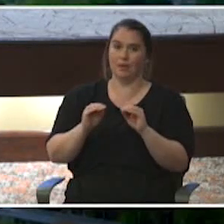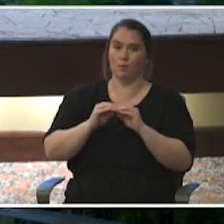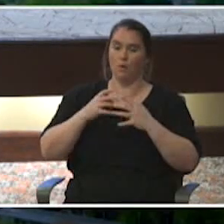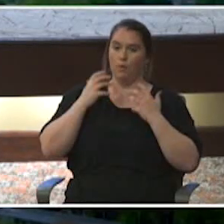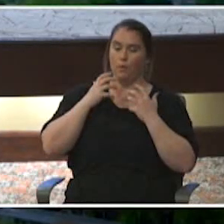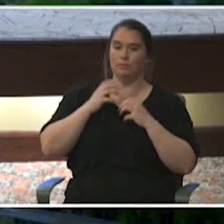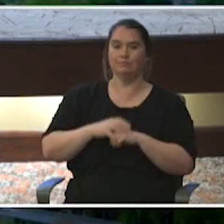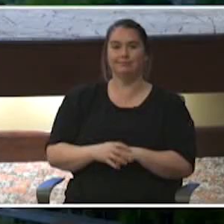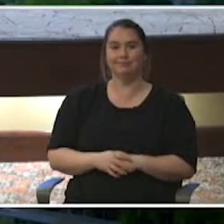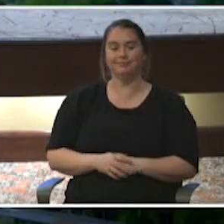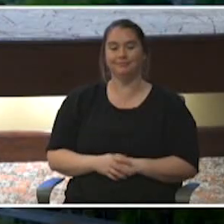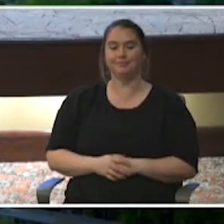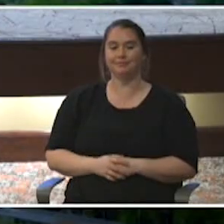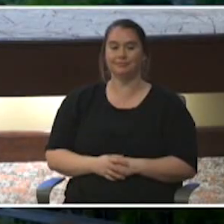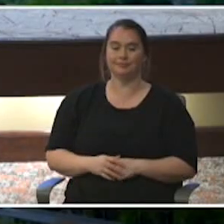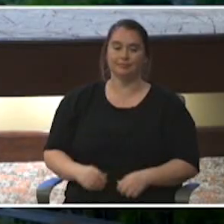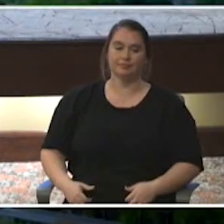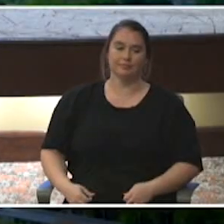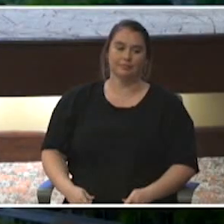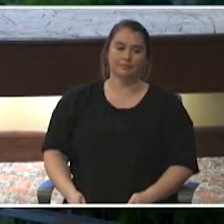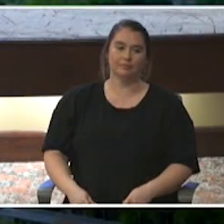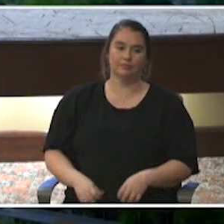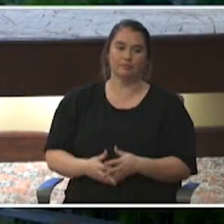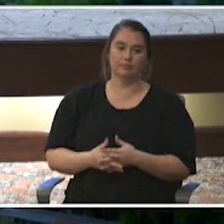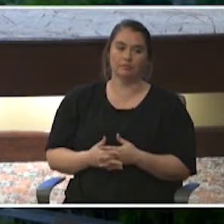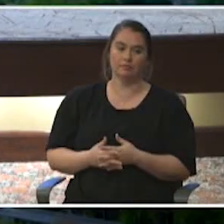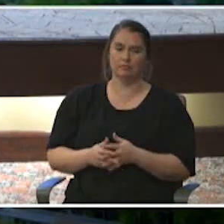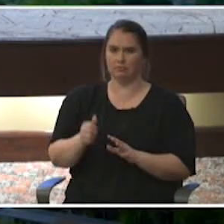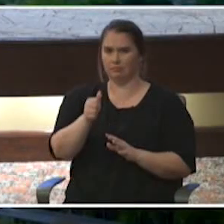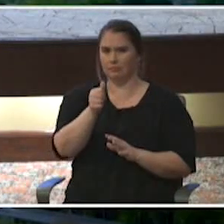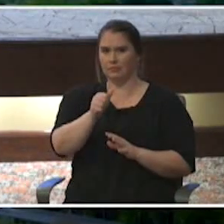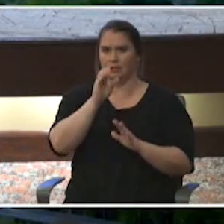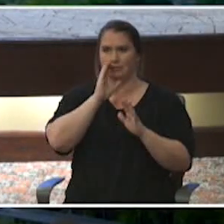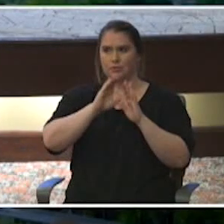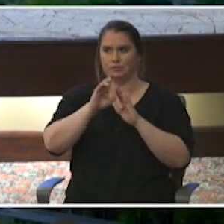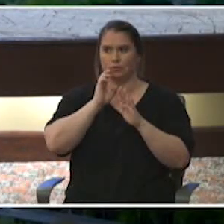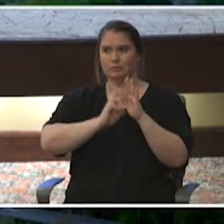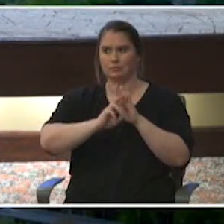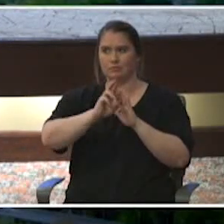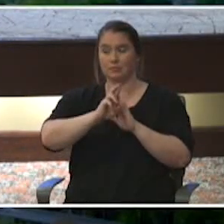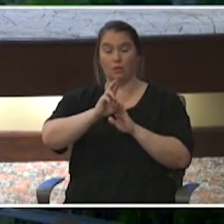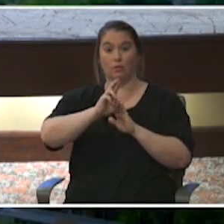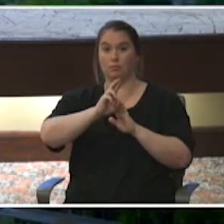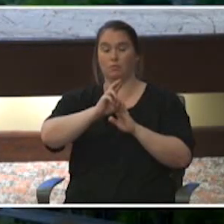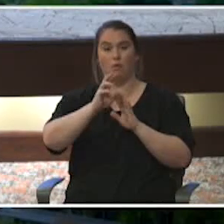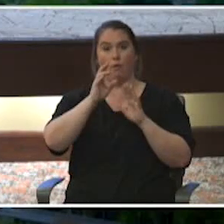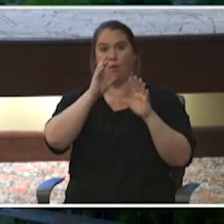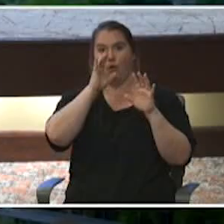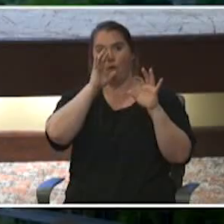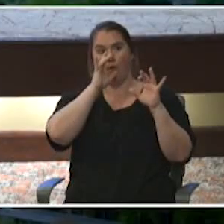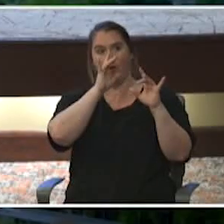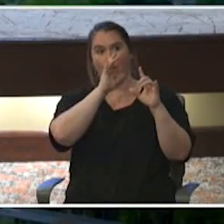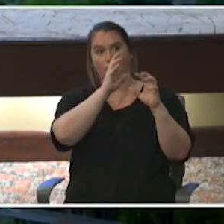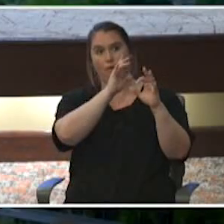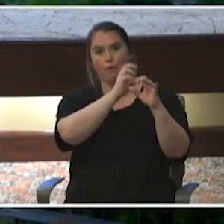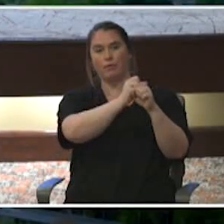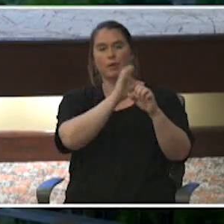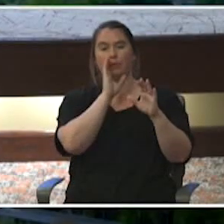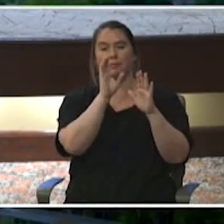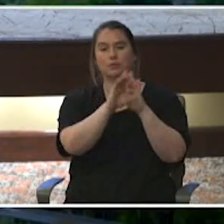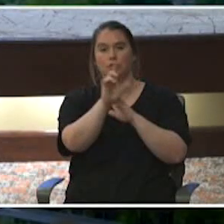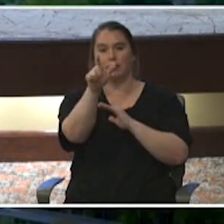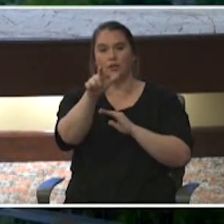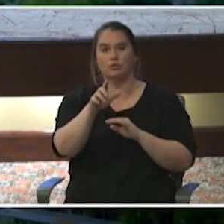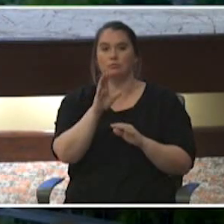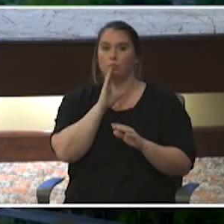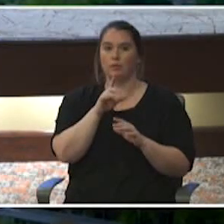a picture, no? We don't have a picture of the spacecraft? That would have been good. It's a sight to see. We need to go over there. We will get a picture. So It